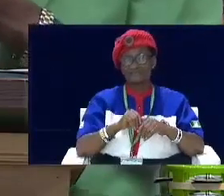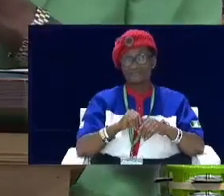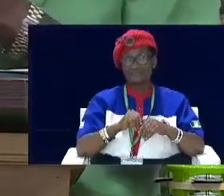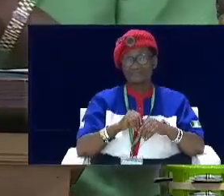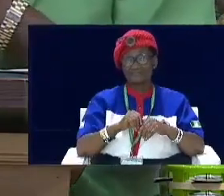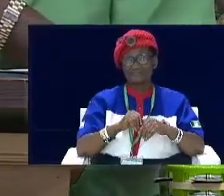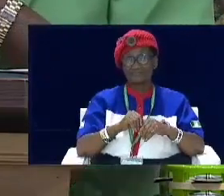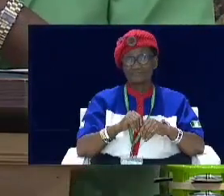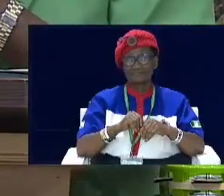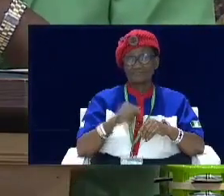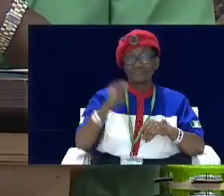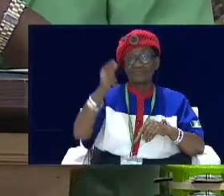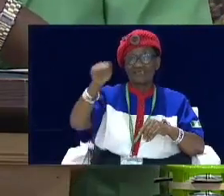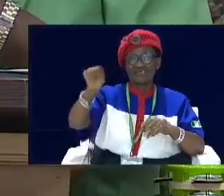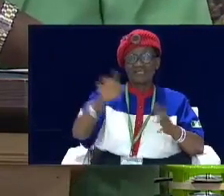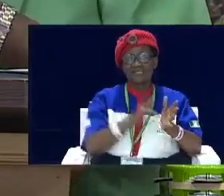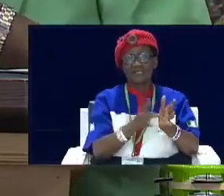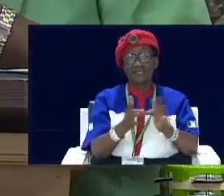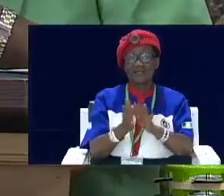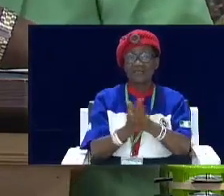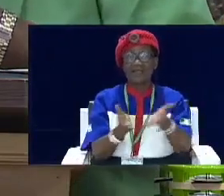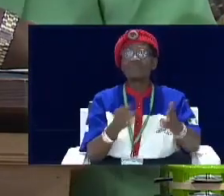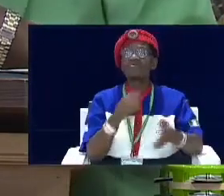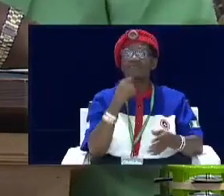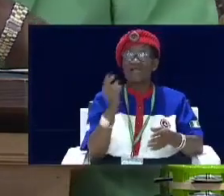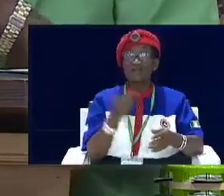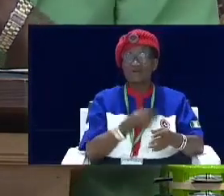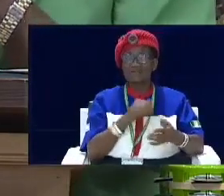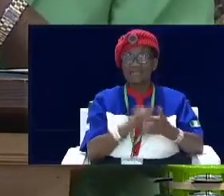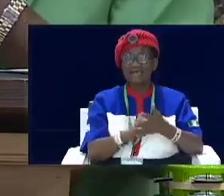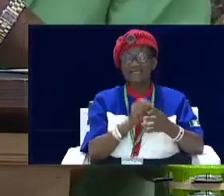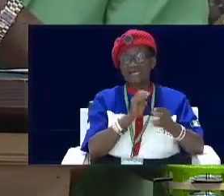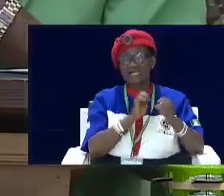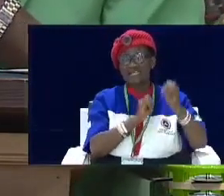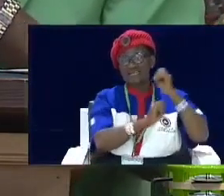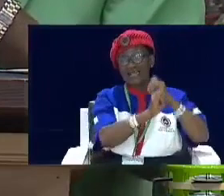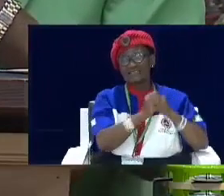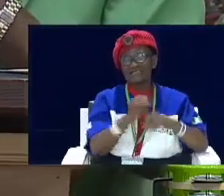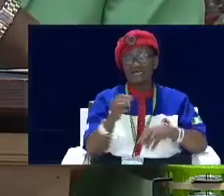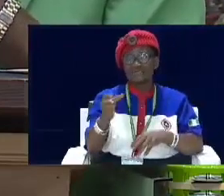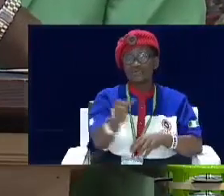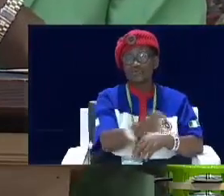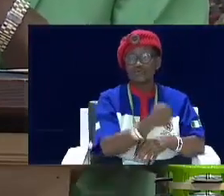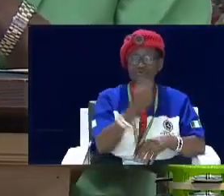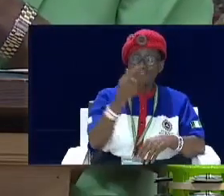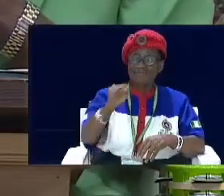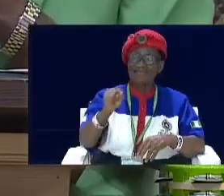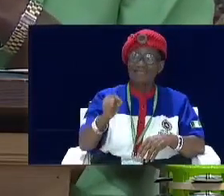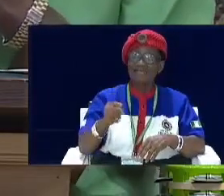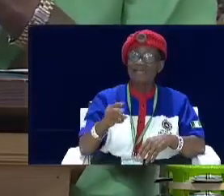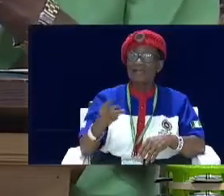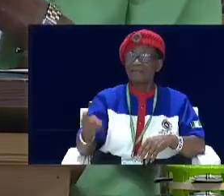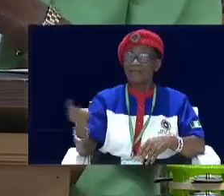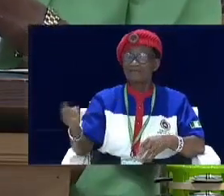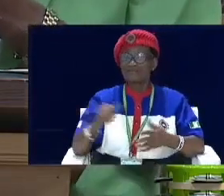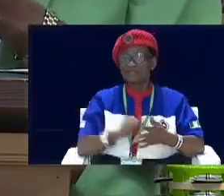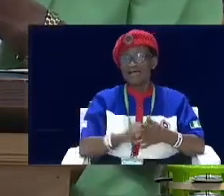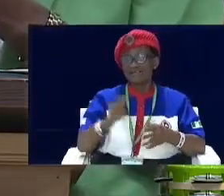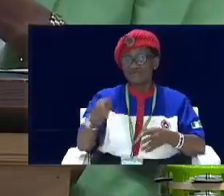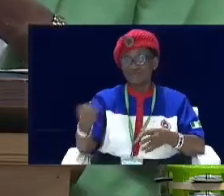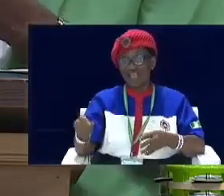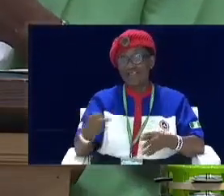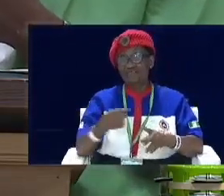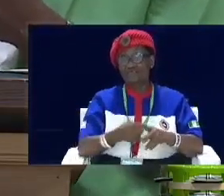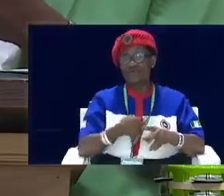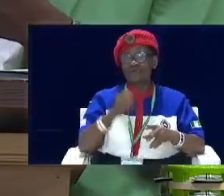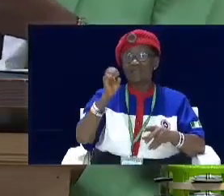dogun. The Bible says of Elisha took the mantle that fell from Elijah. Bibeli so wipe Elisha mu agbada